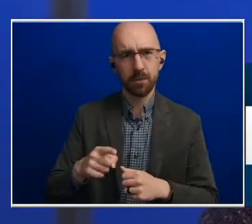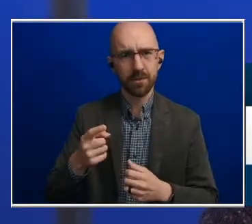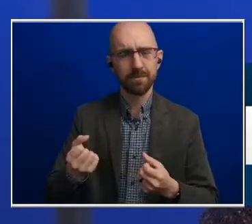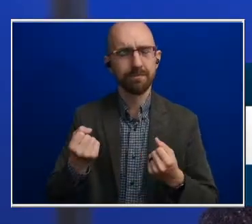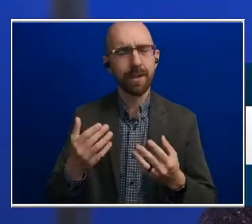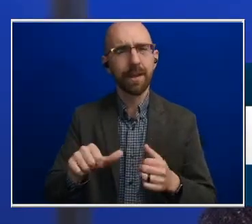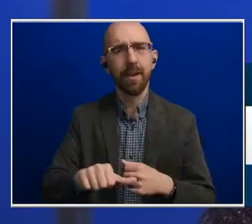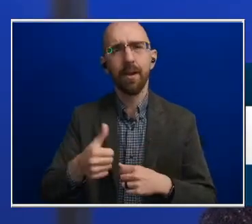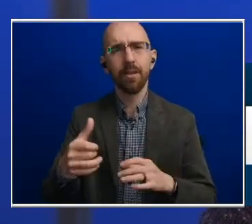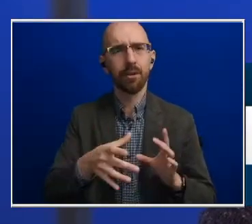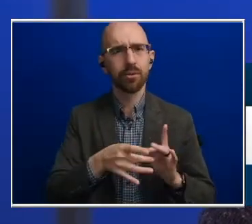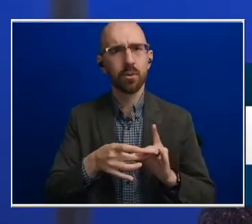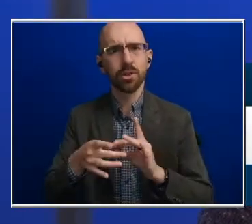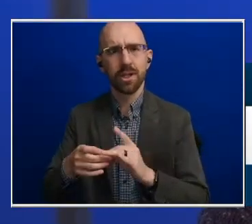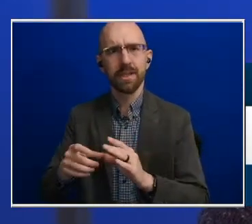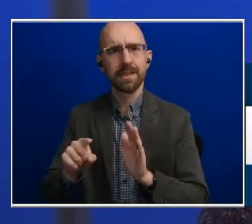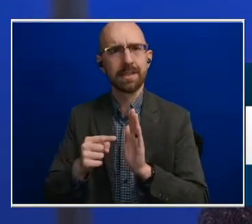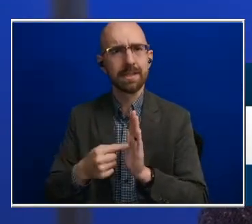symptoms that come along with that.